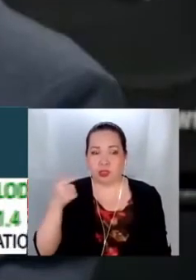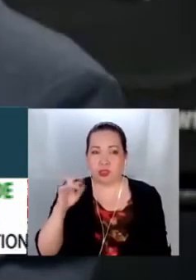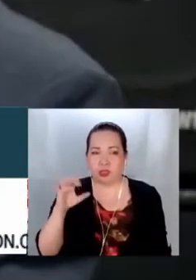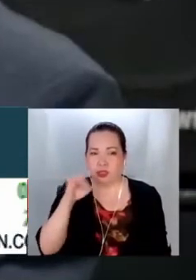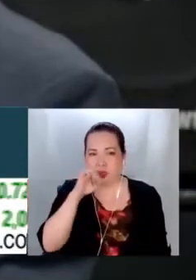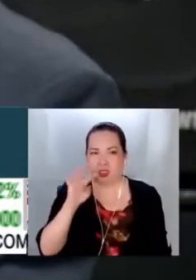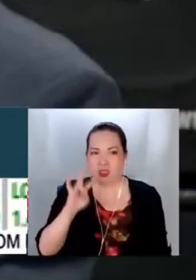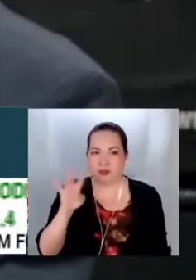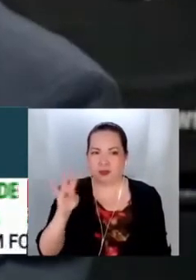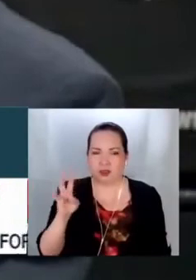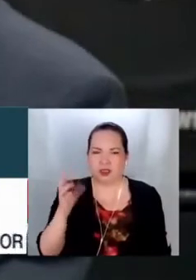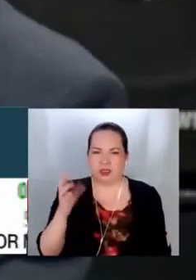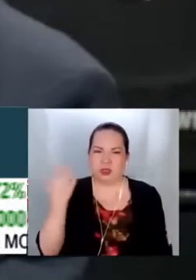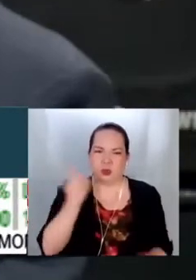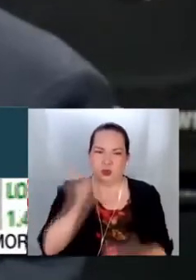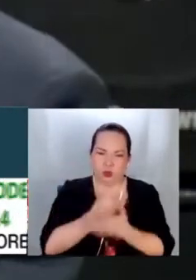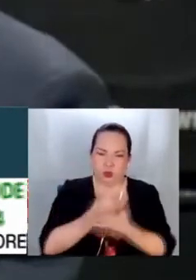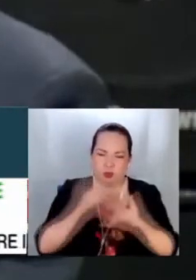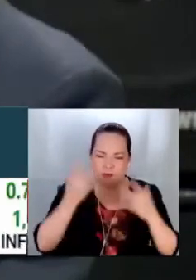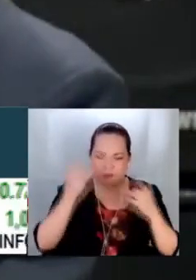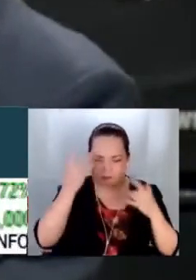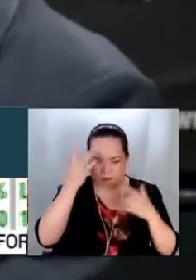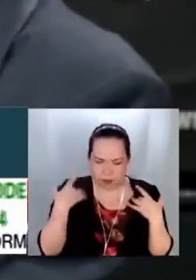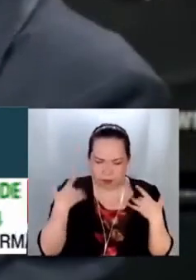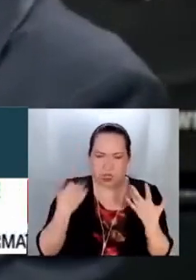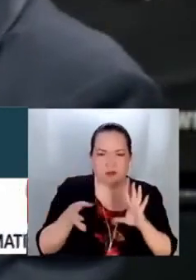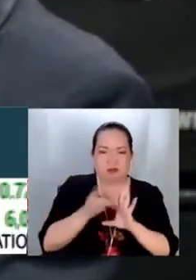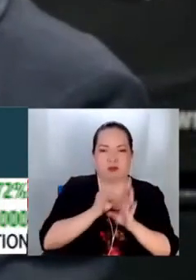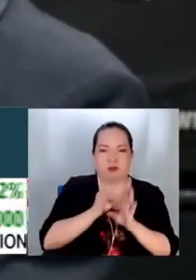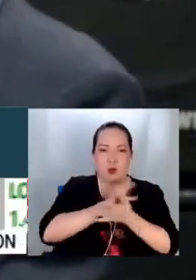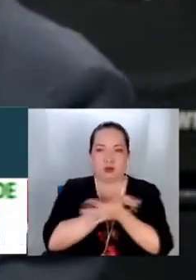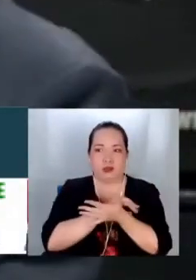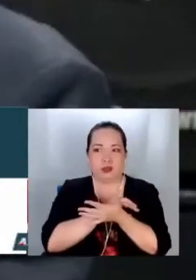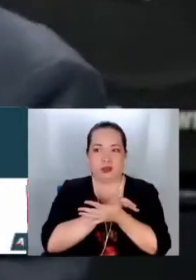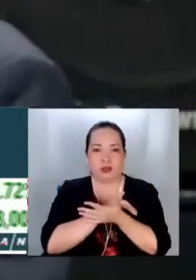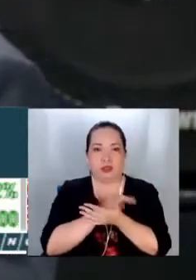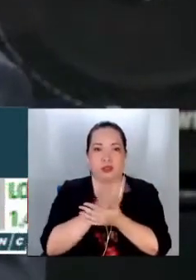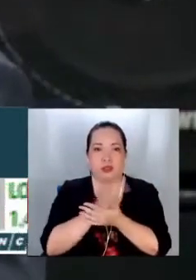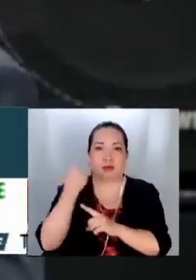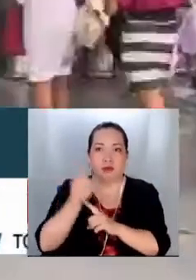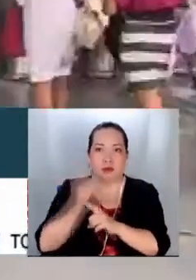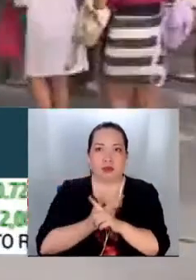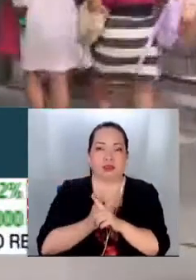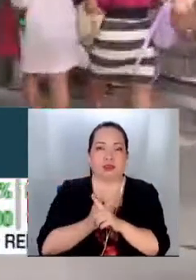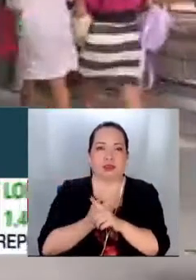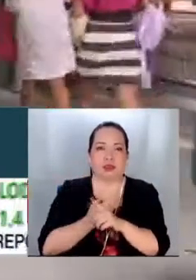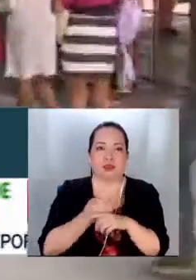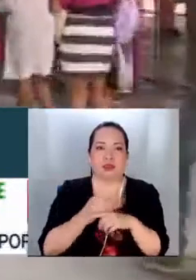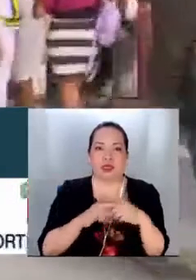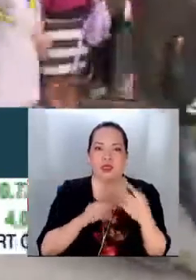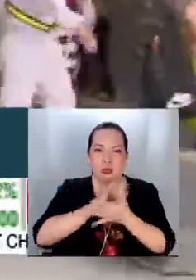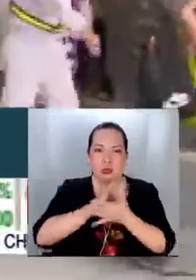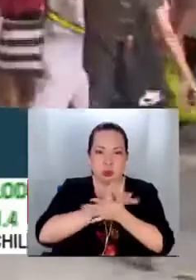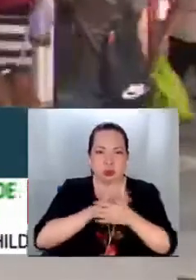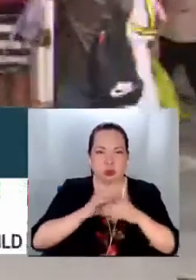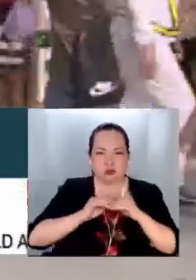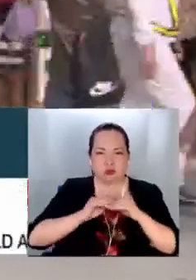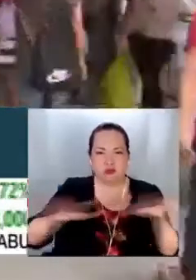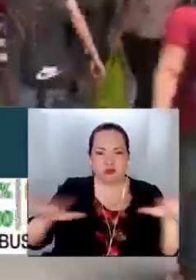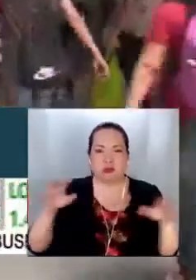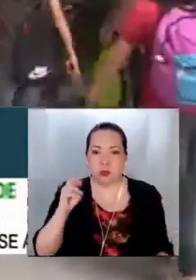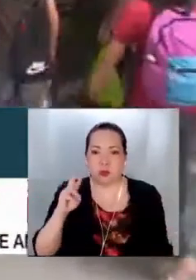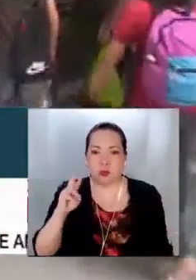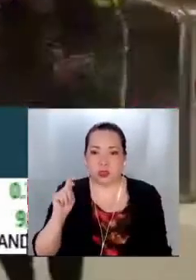condition last week after testing positive for COVID-19. Last month, a coronavirus outbreak hit the MRT3's Quezon City